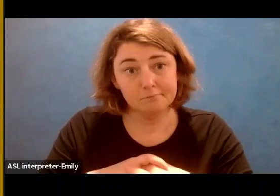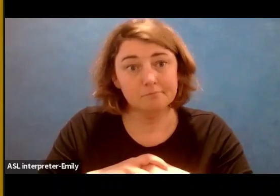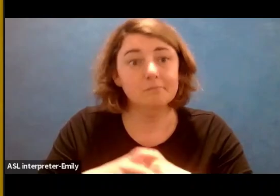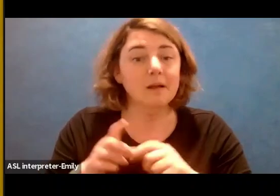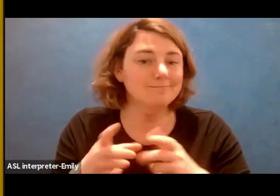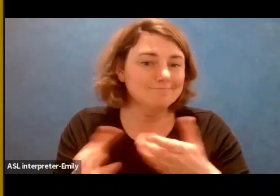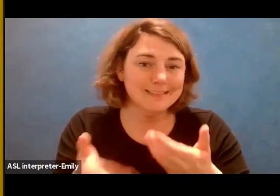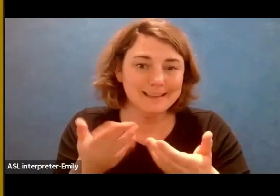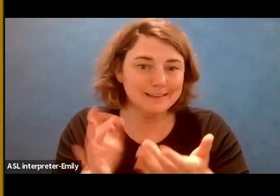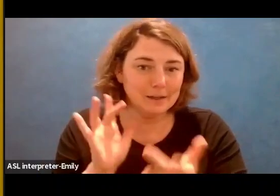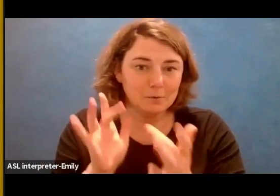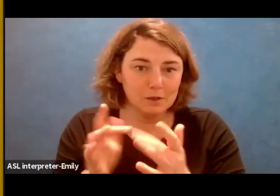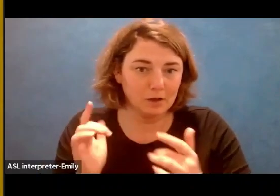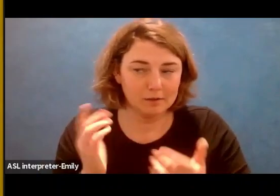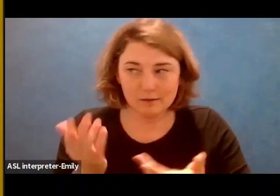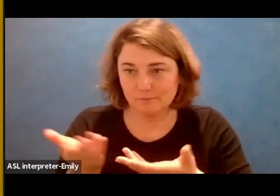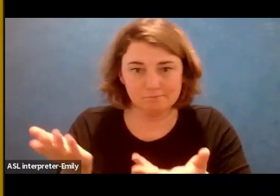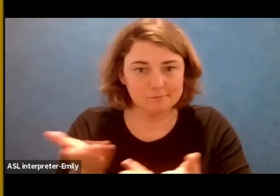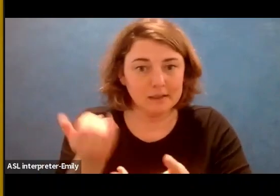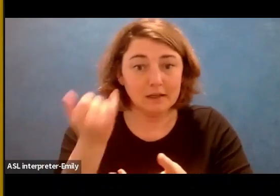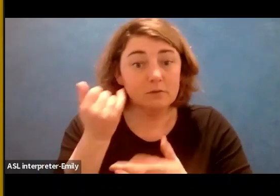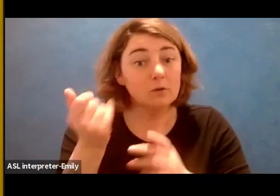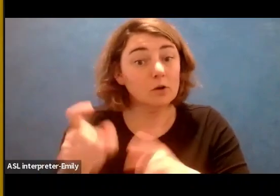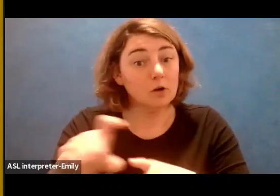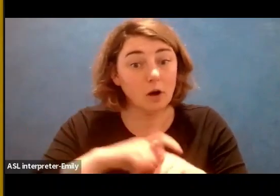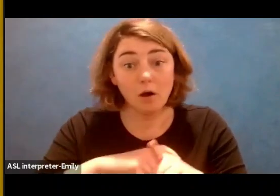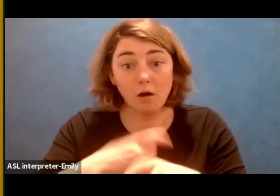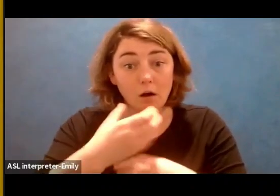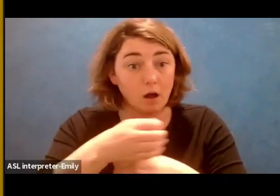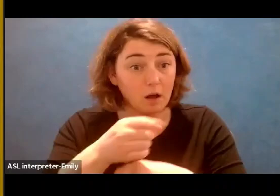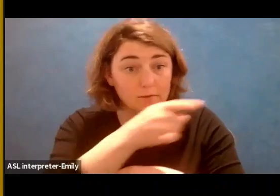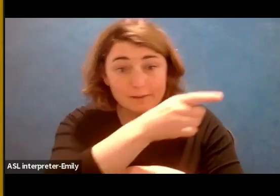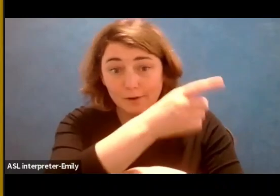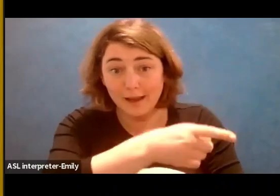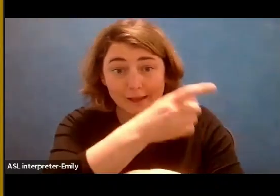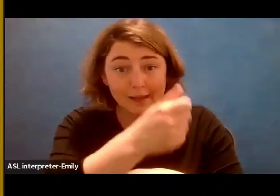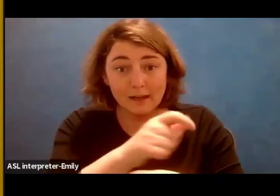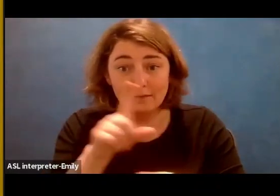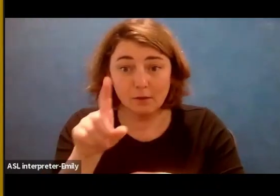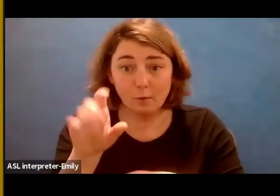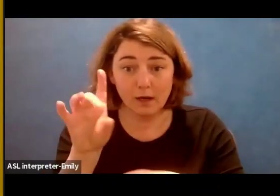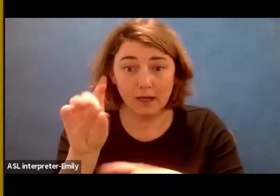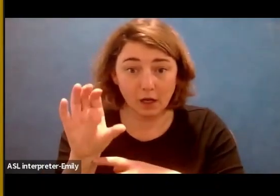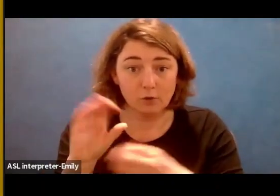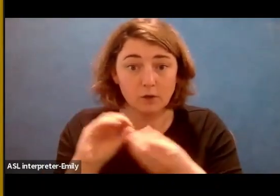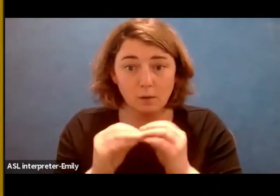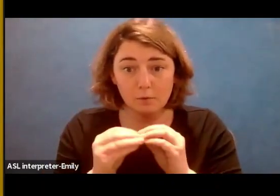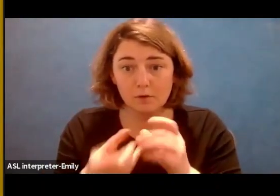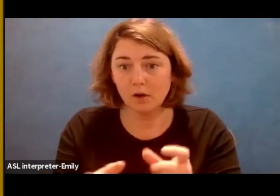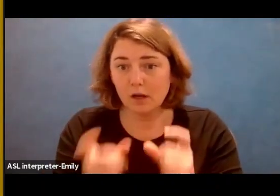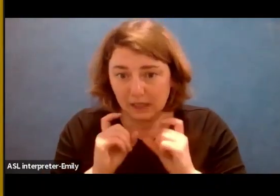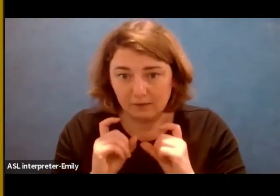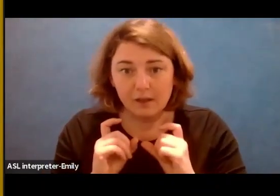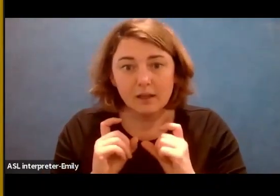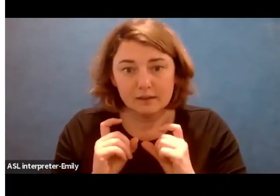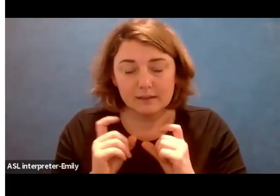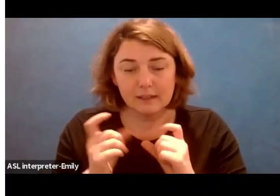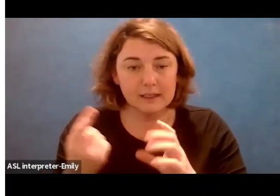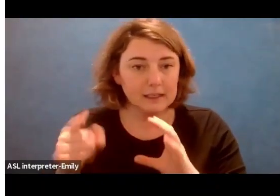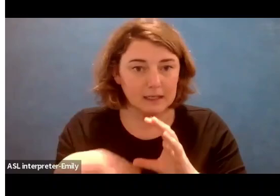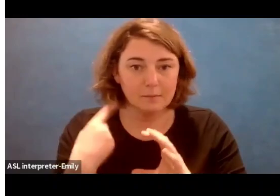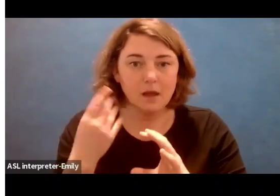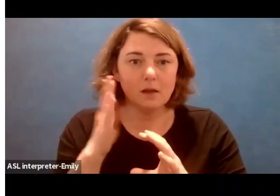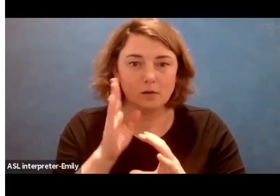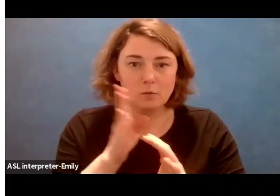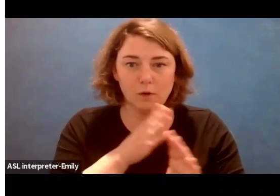And it's easy to reach out to us in any way. If you call the office in any of the 1-800 numbers or give us an email, our